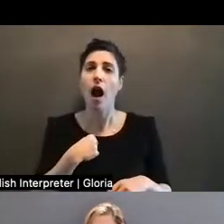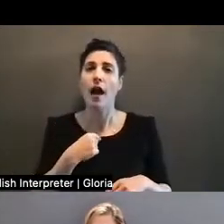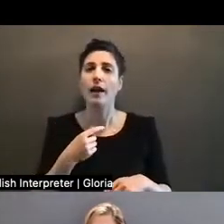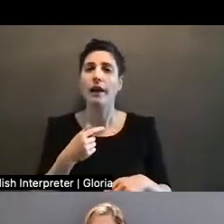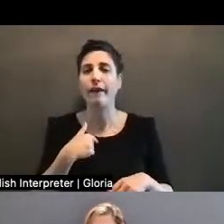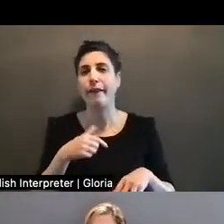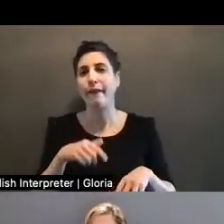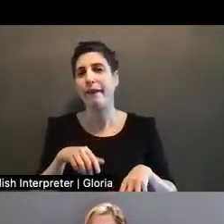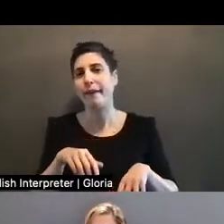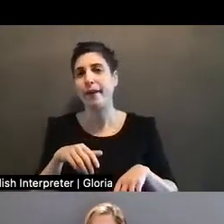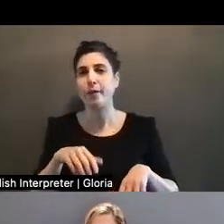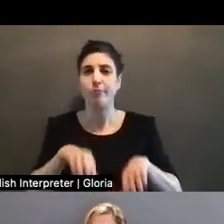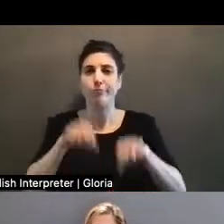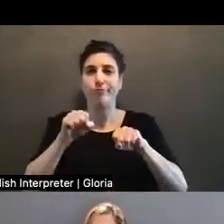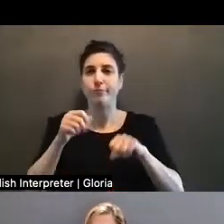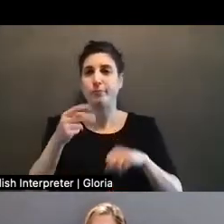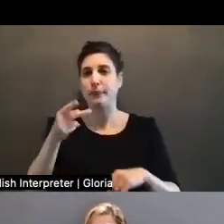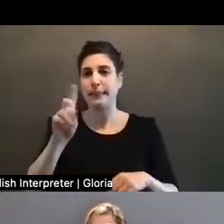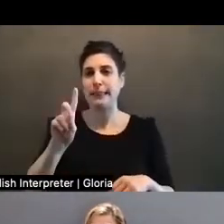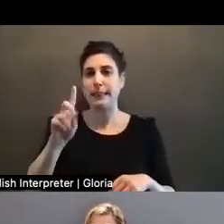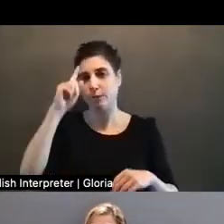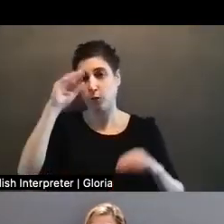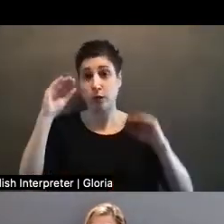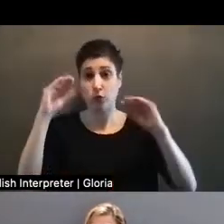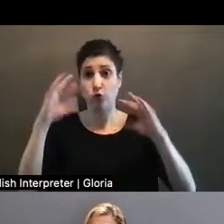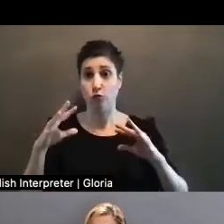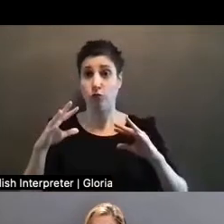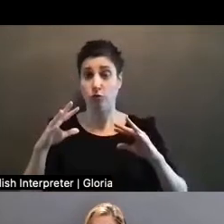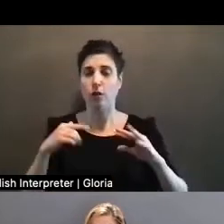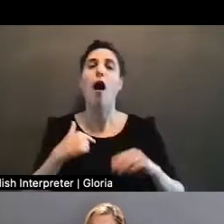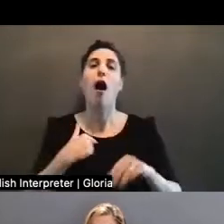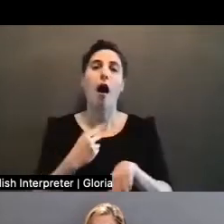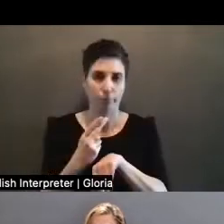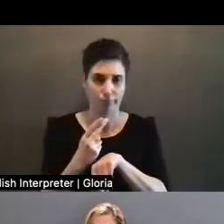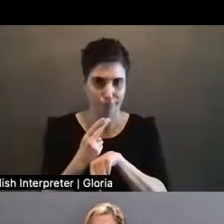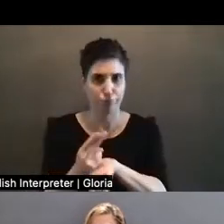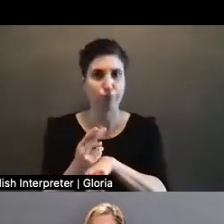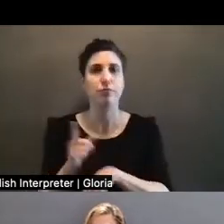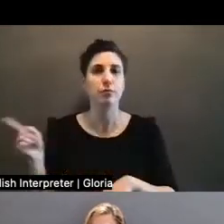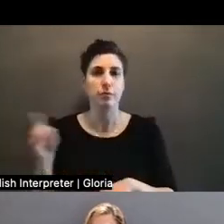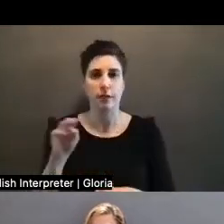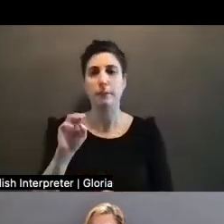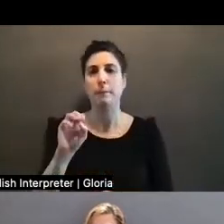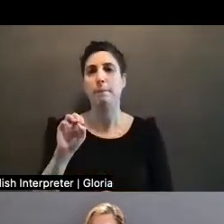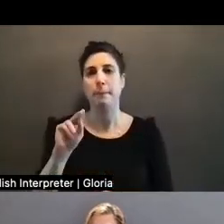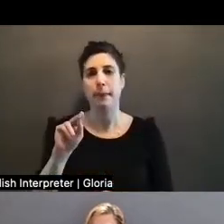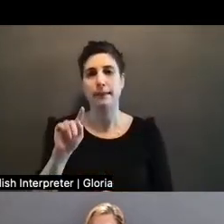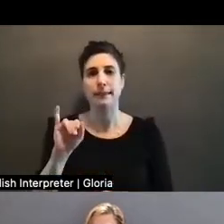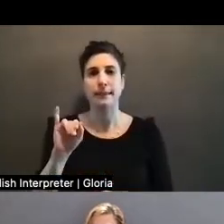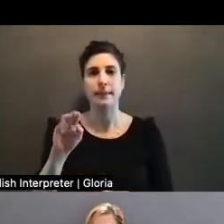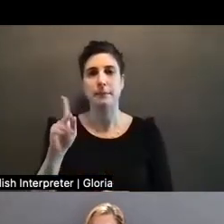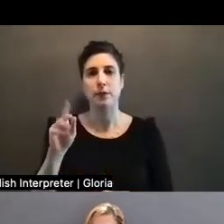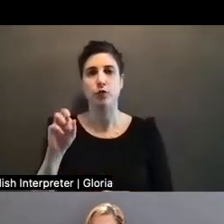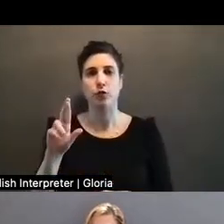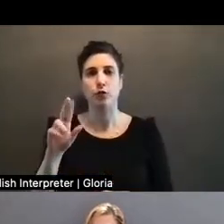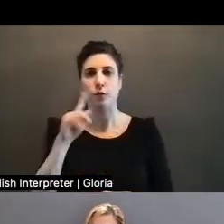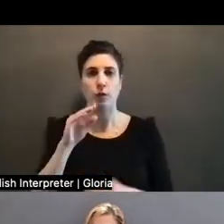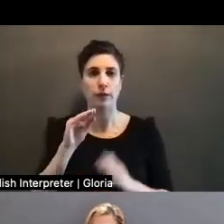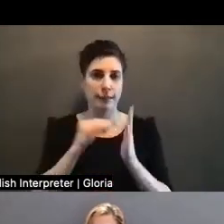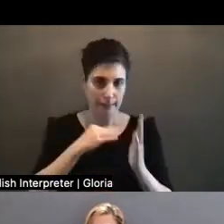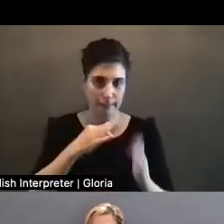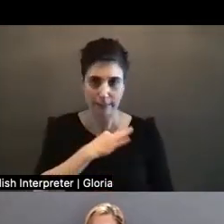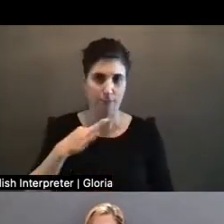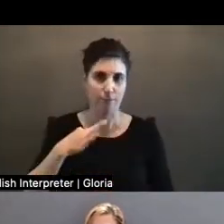development sessions for our faculty and our staff, and we use that a lot in those sessions. So another also really great